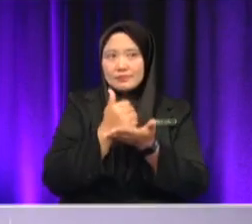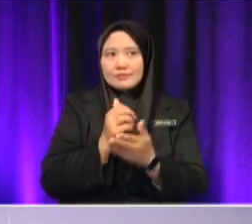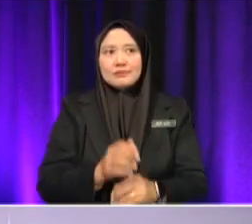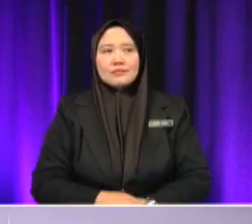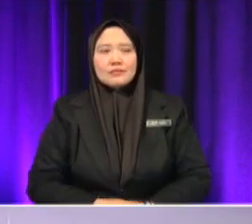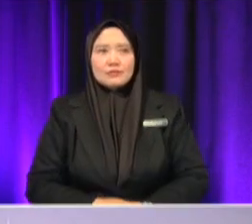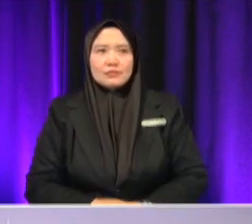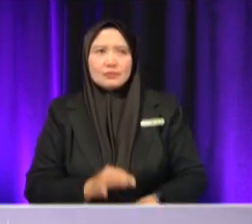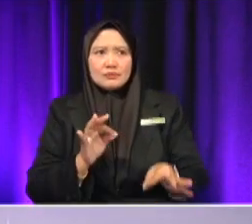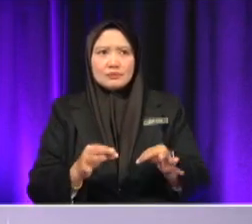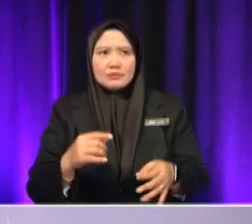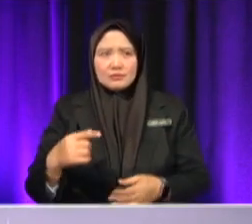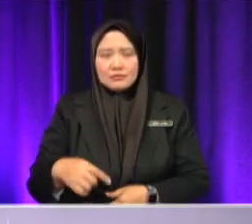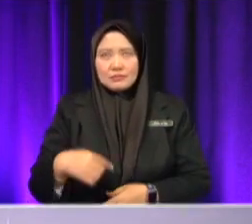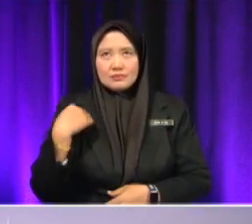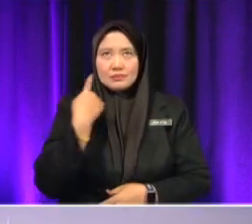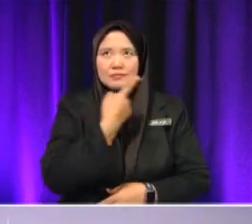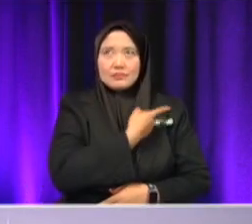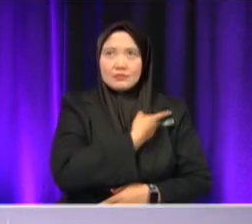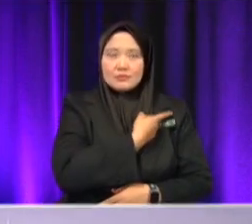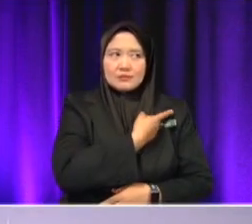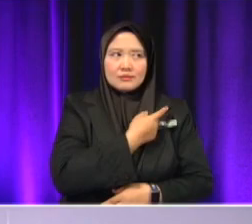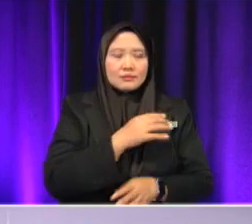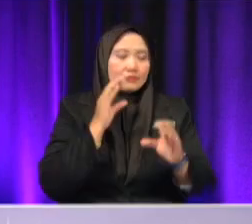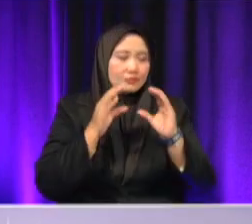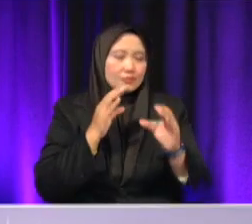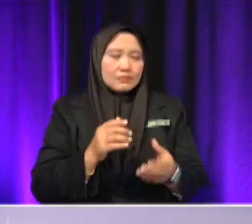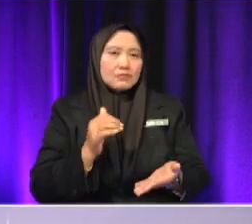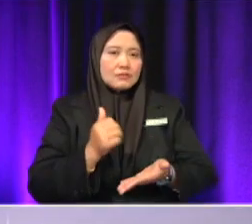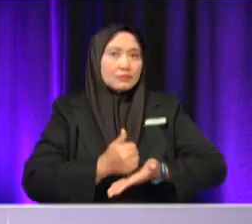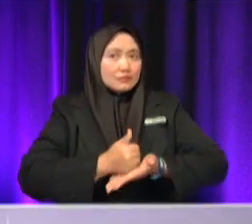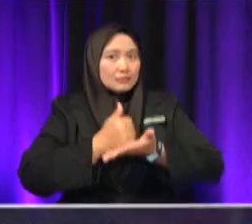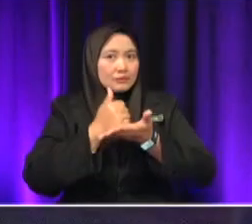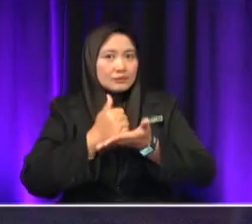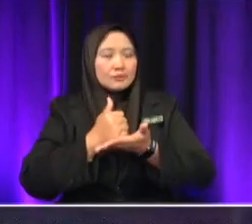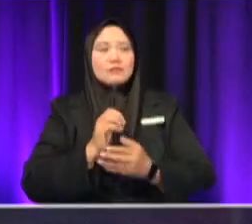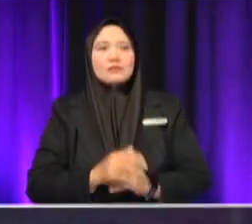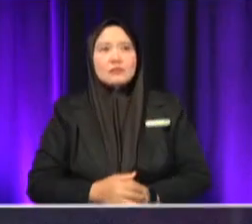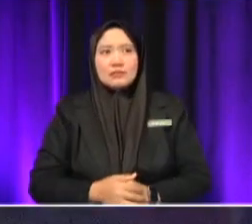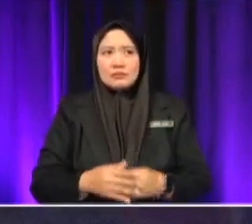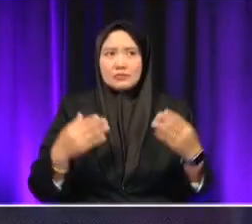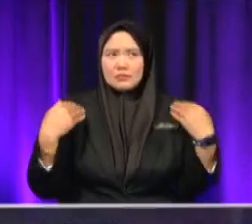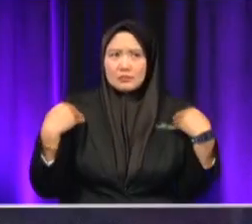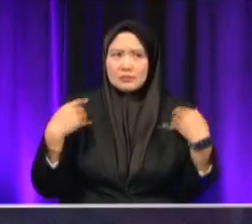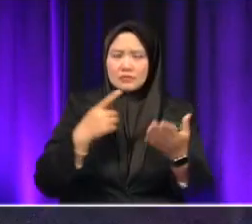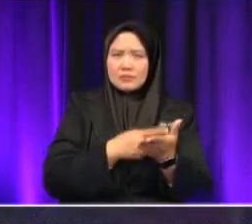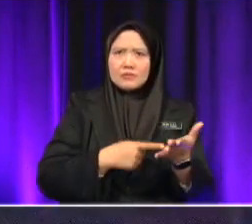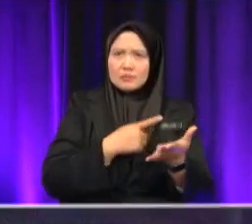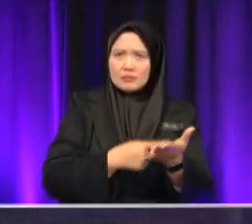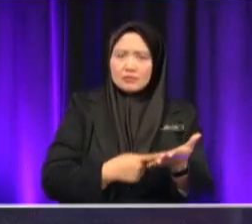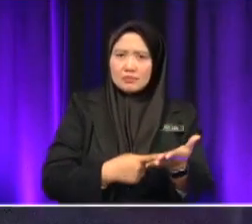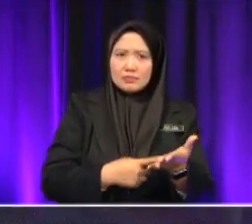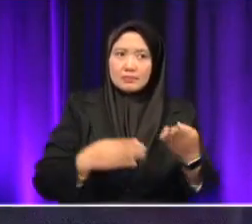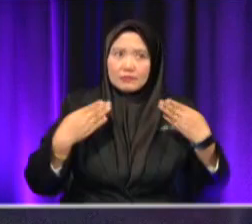lending a hand, before we go on to individuals, are there organizations that have maybe a